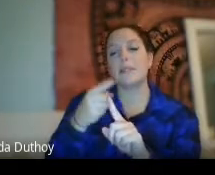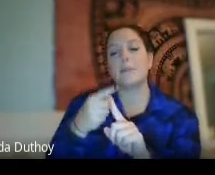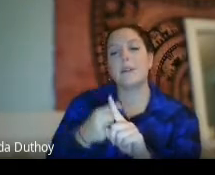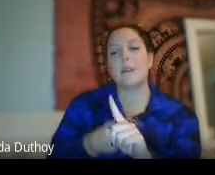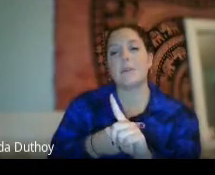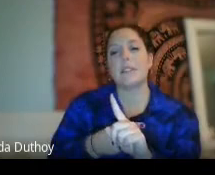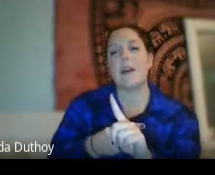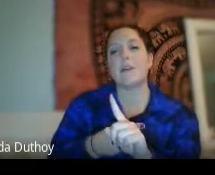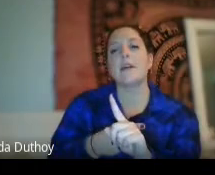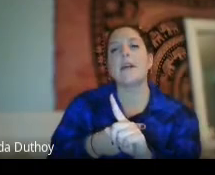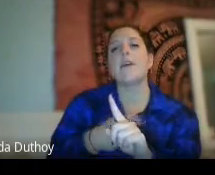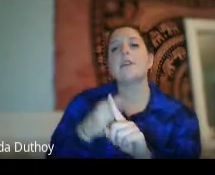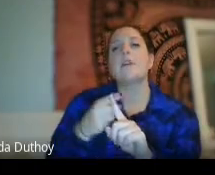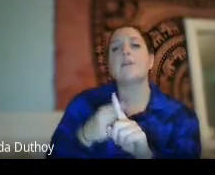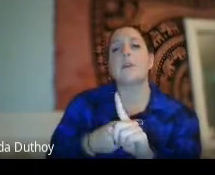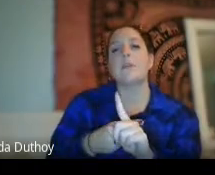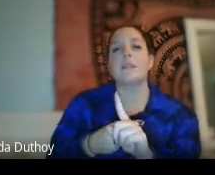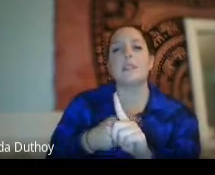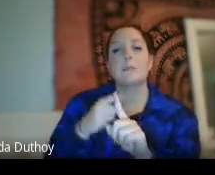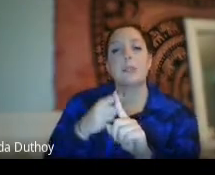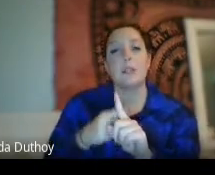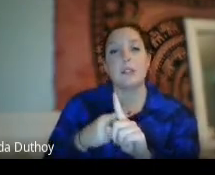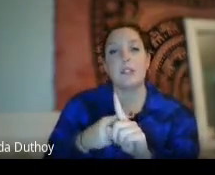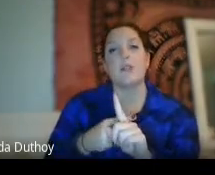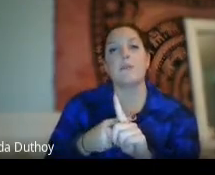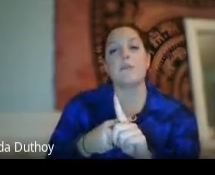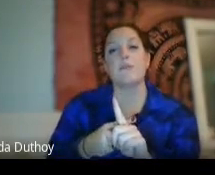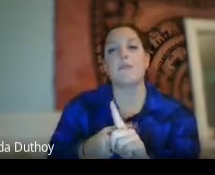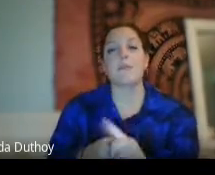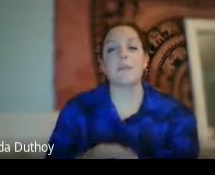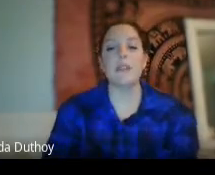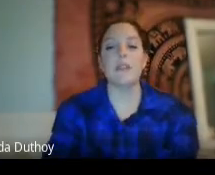almost, whereas month comes down. So know the difference between the two.